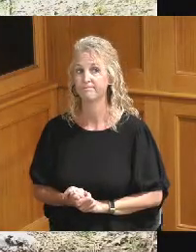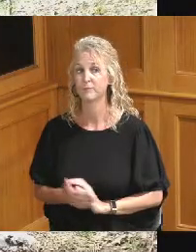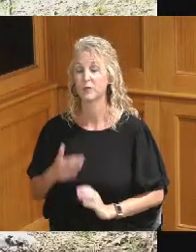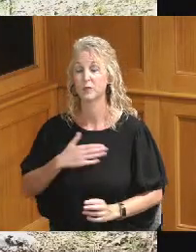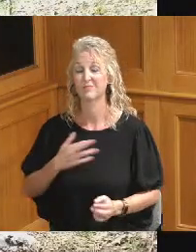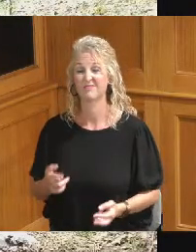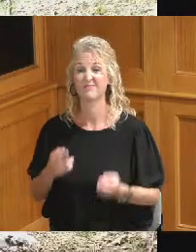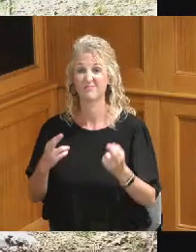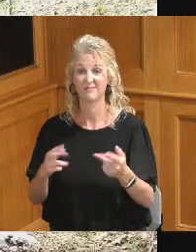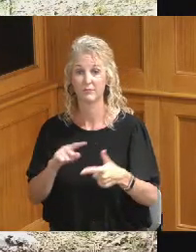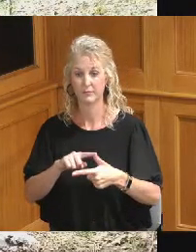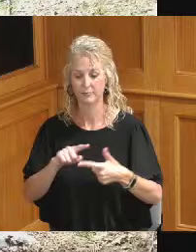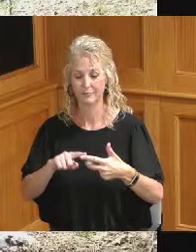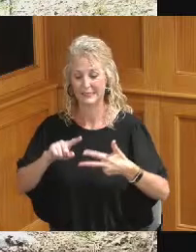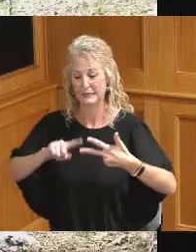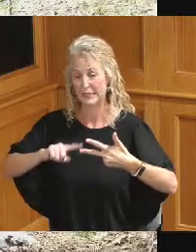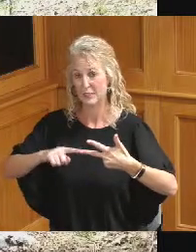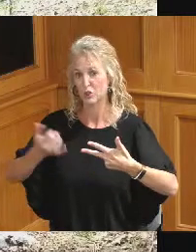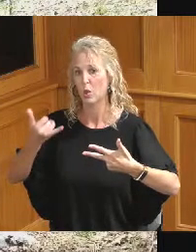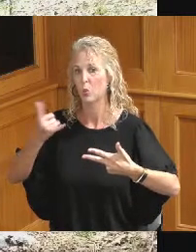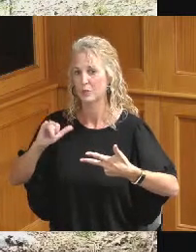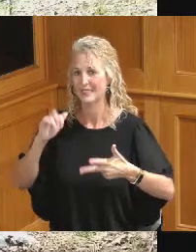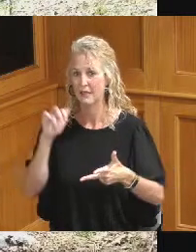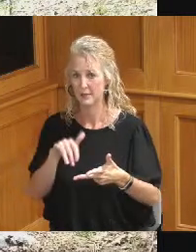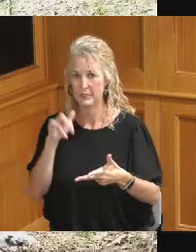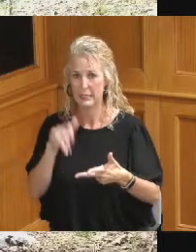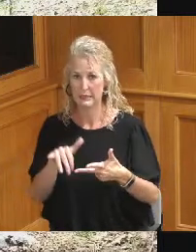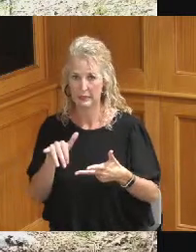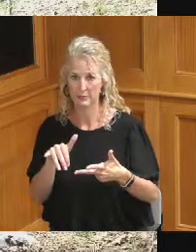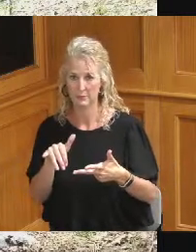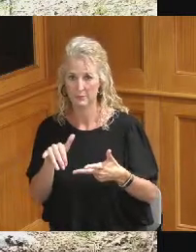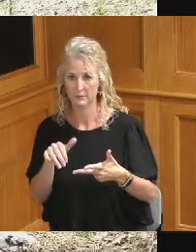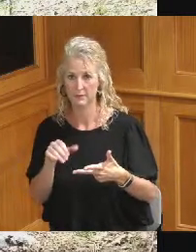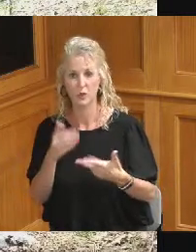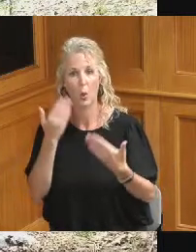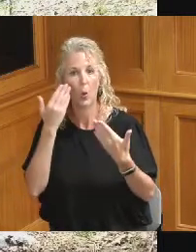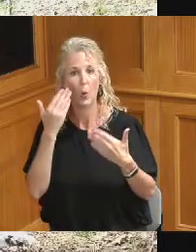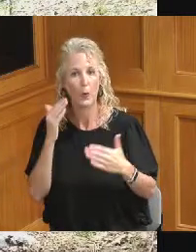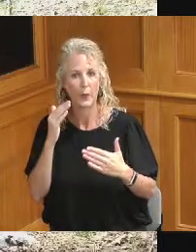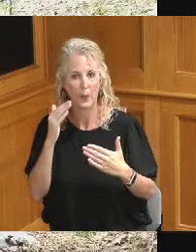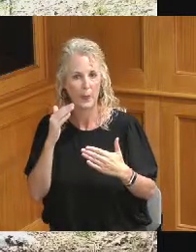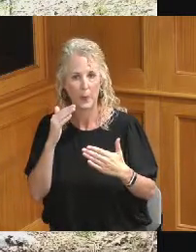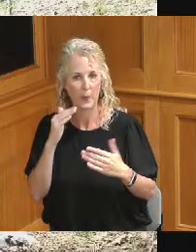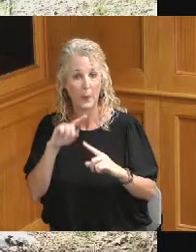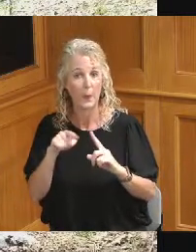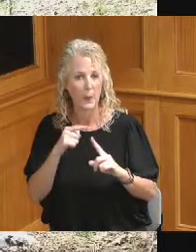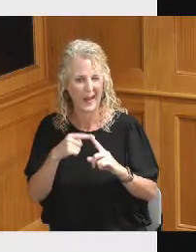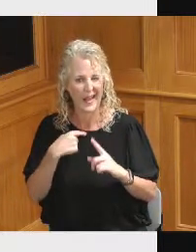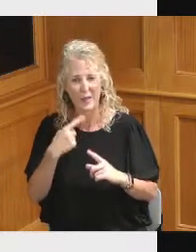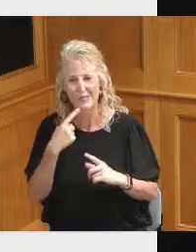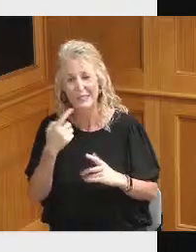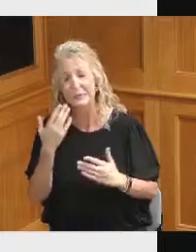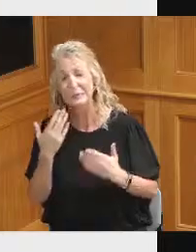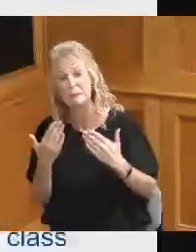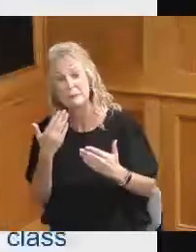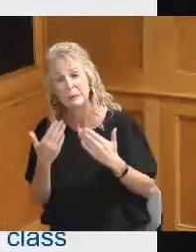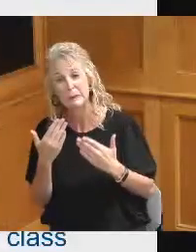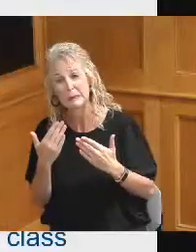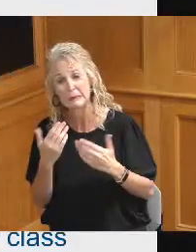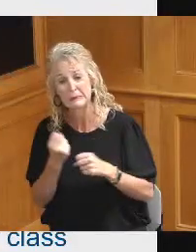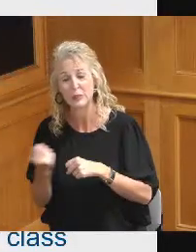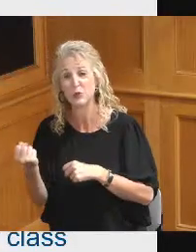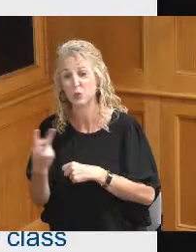recommendation, we aren't fully recommending this yet because we're doing additional study. It would be potentially implemented, I would say, more likely to be